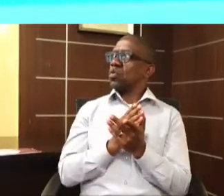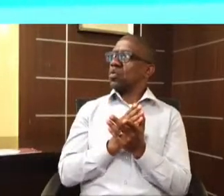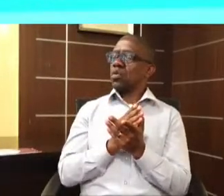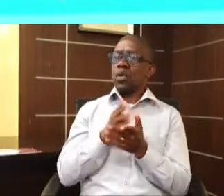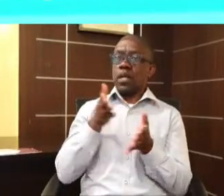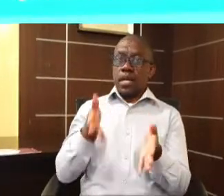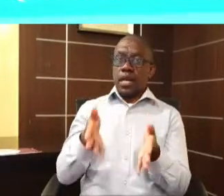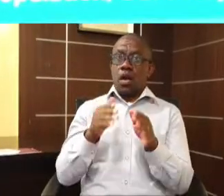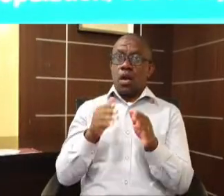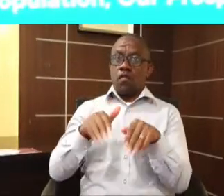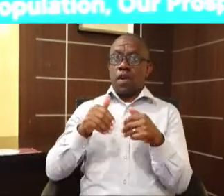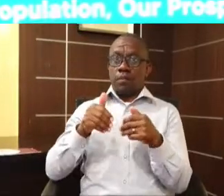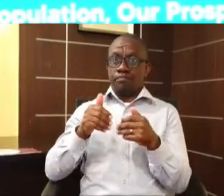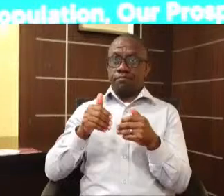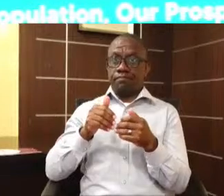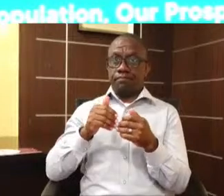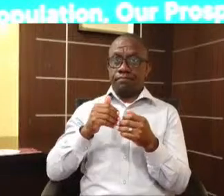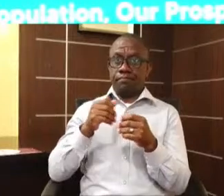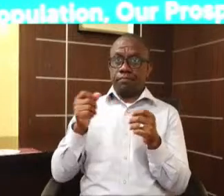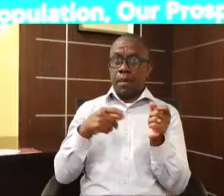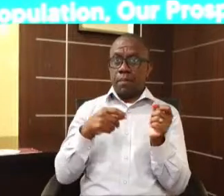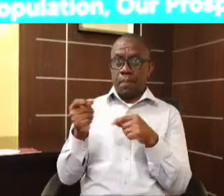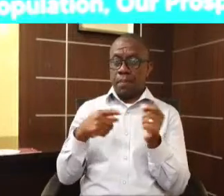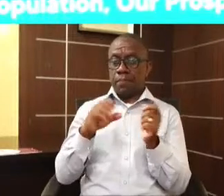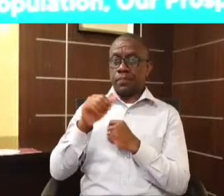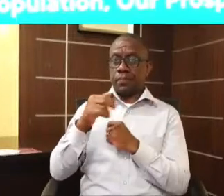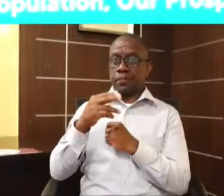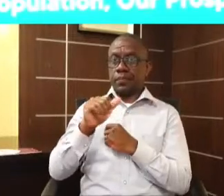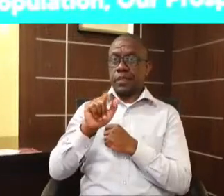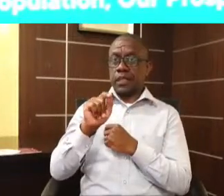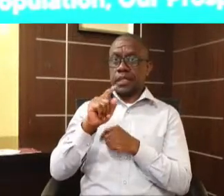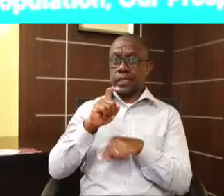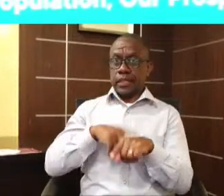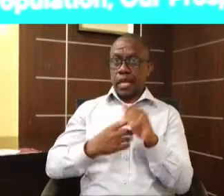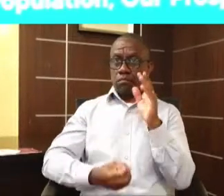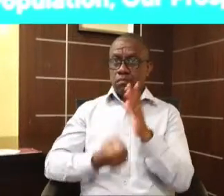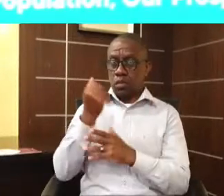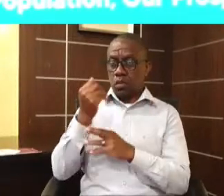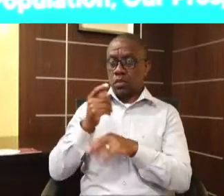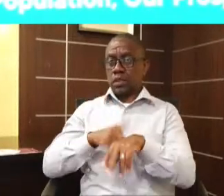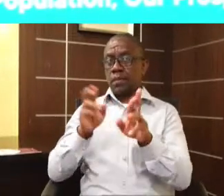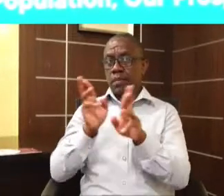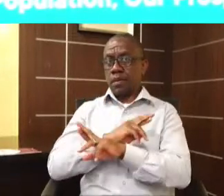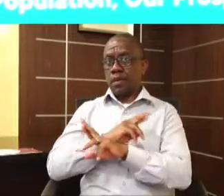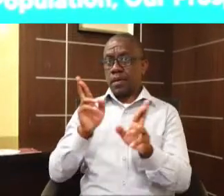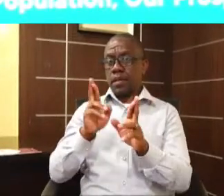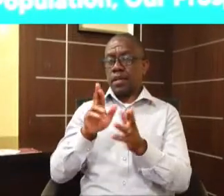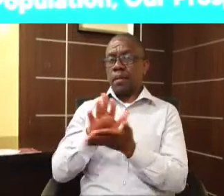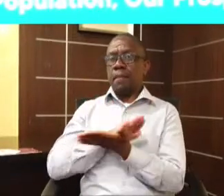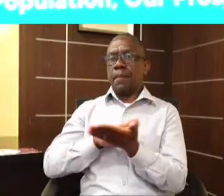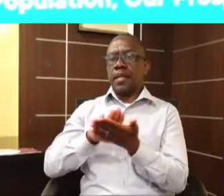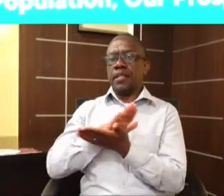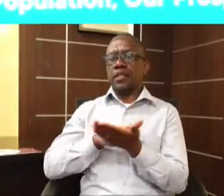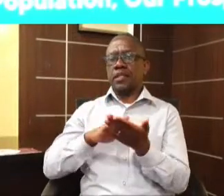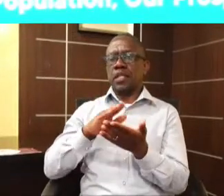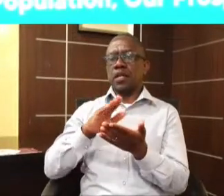are targeting to launch once ready is based on information from